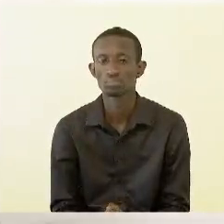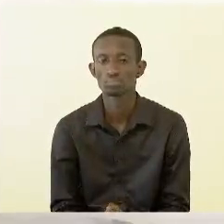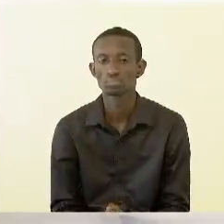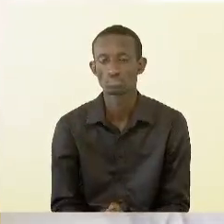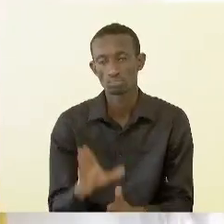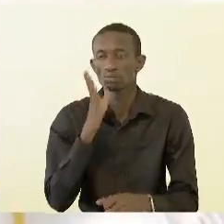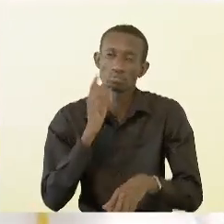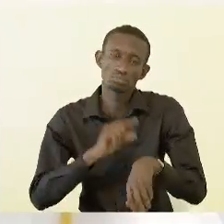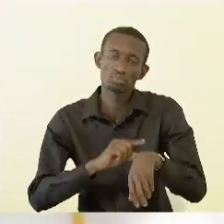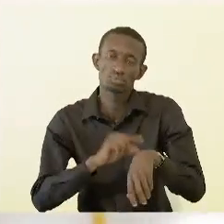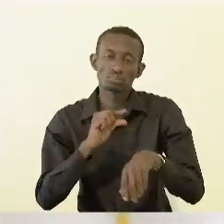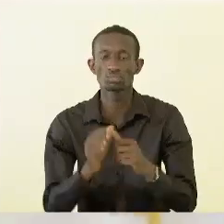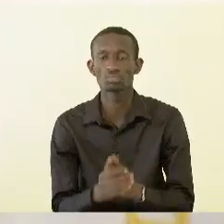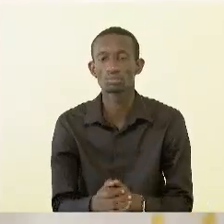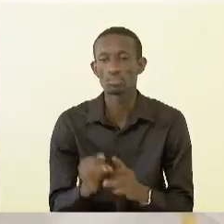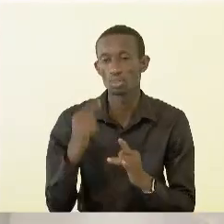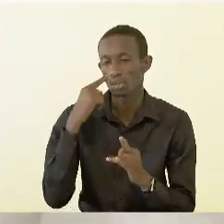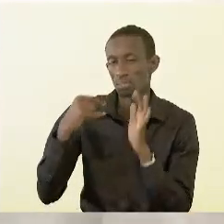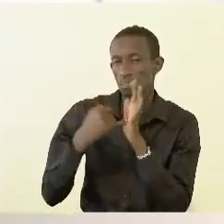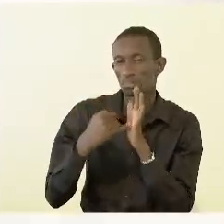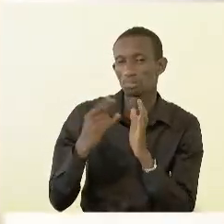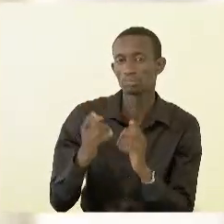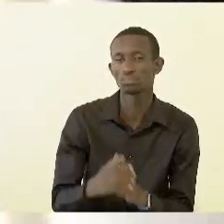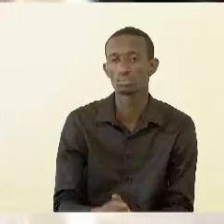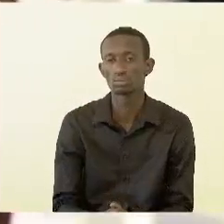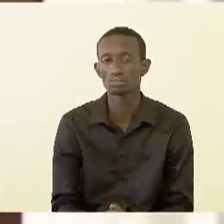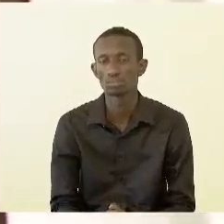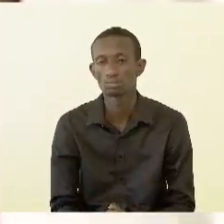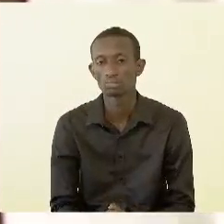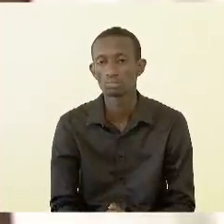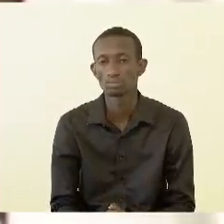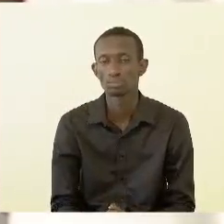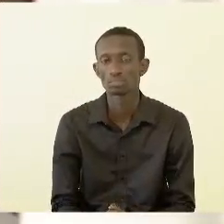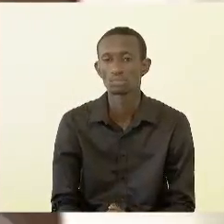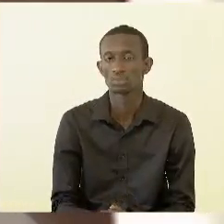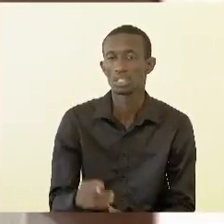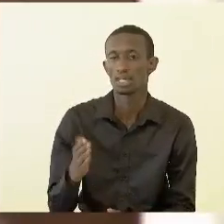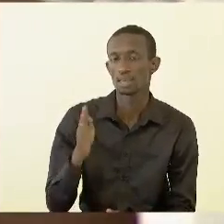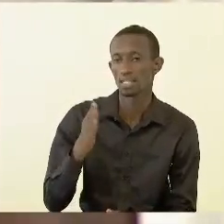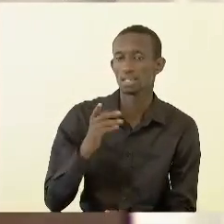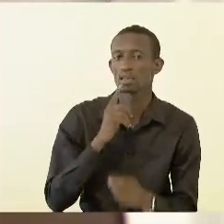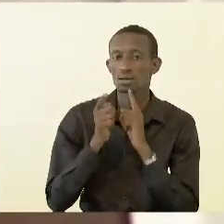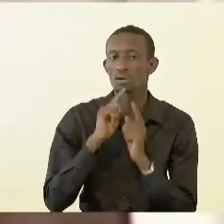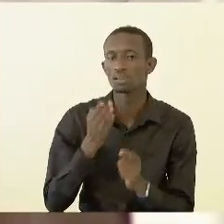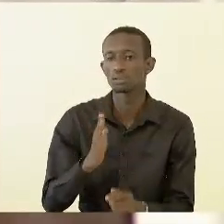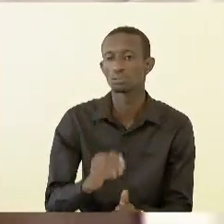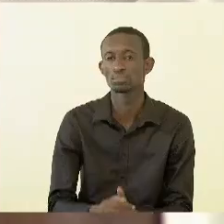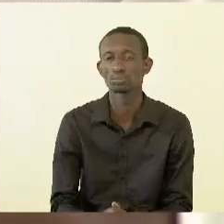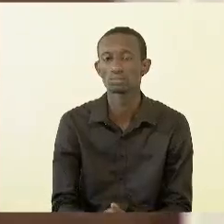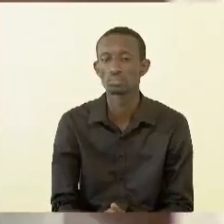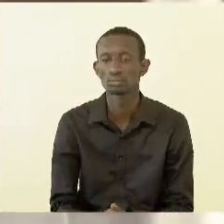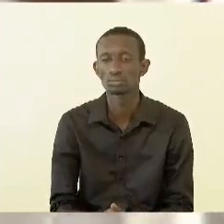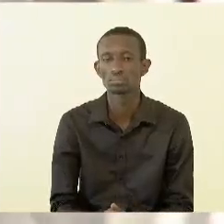time. So when you look at the indicator, you see some green color coming over there. If you can be able to